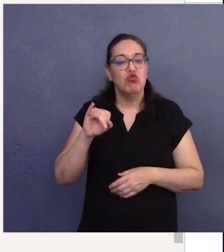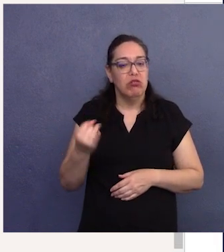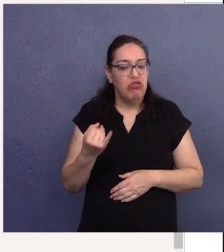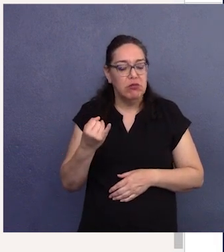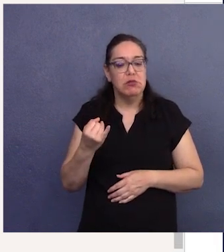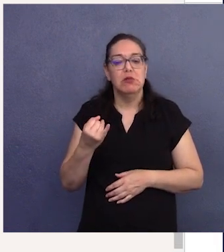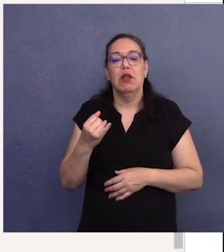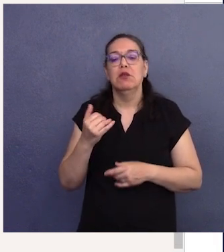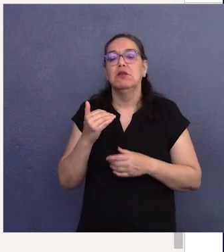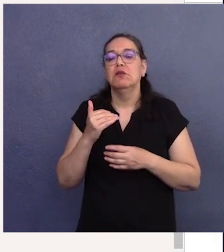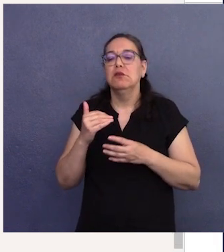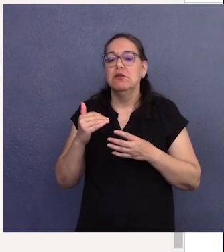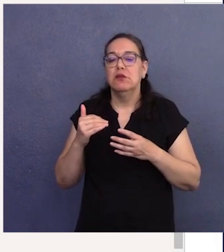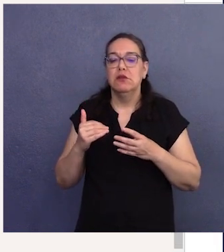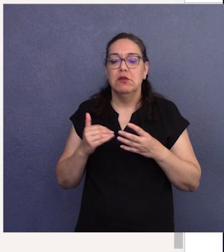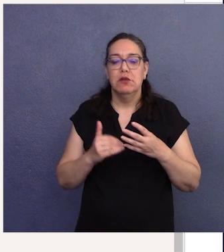and